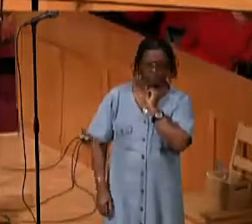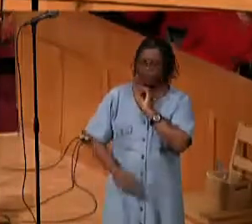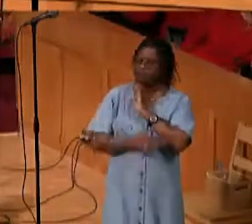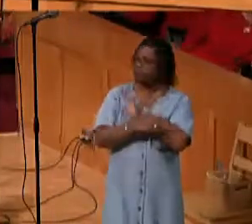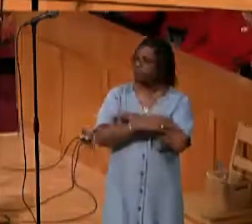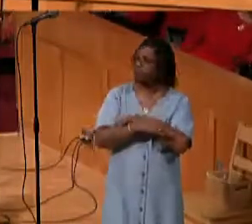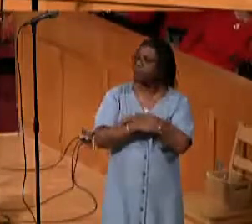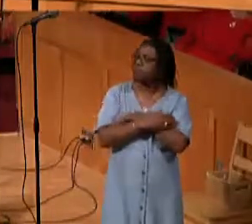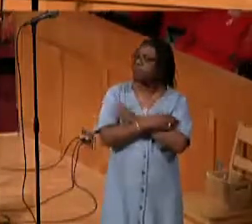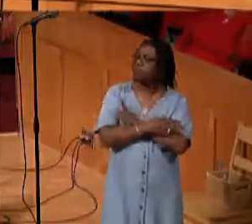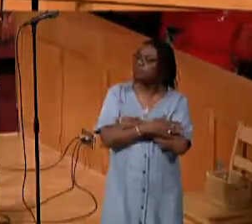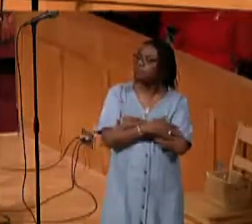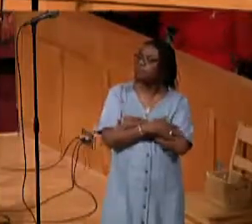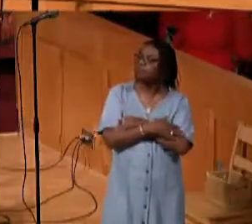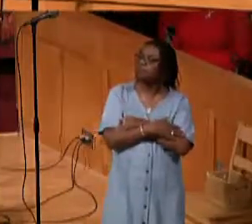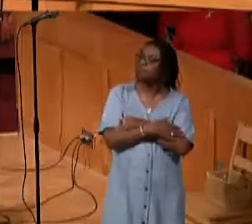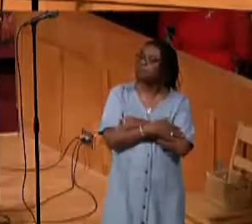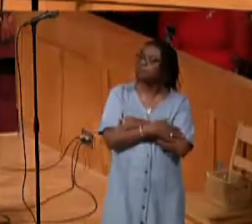You don't open your mouth.